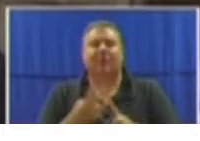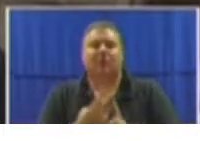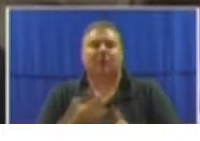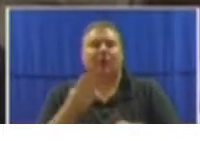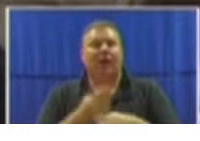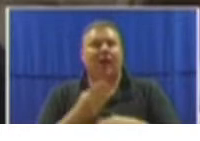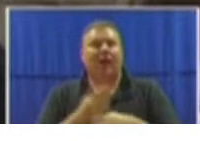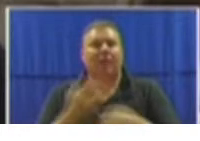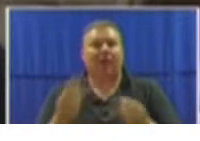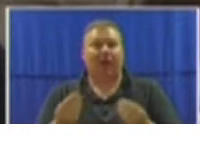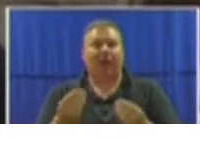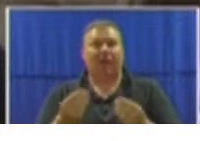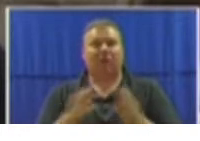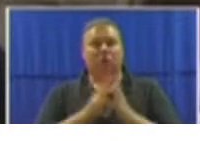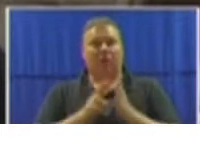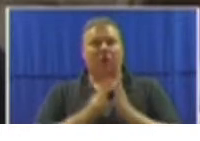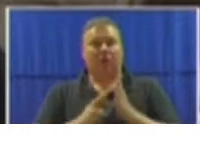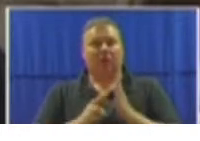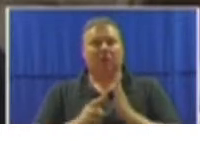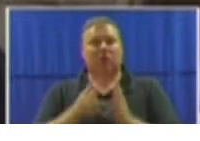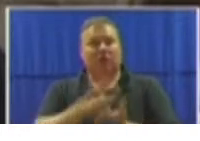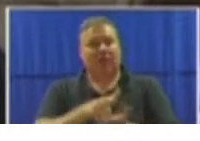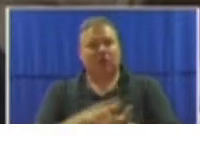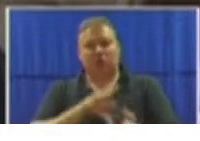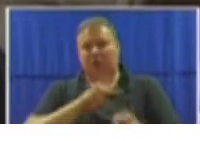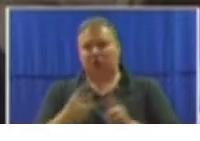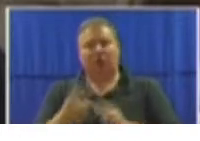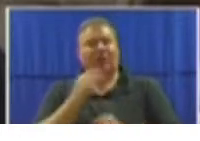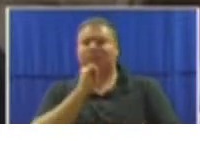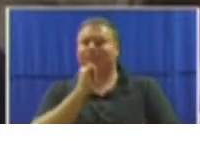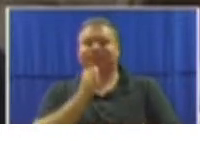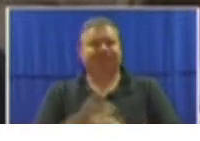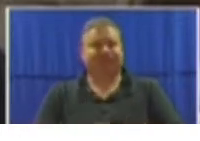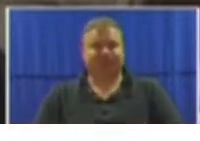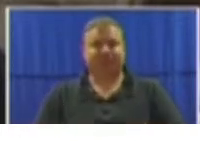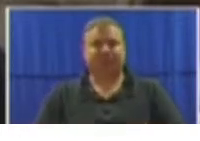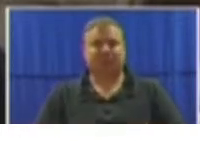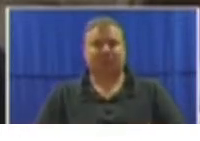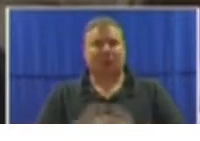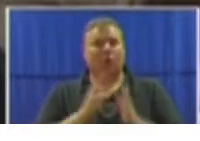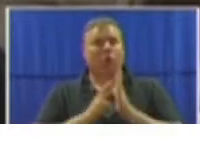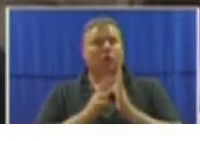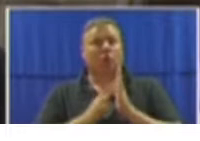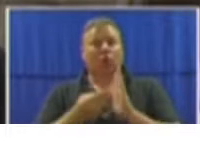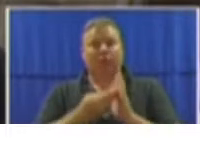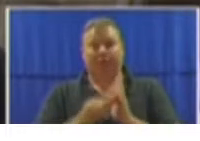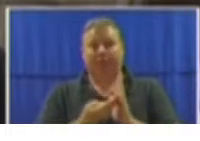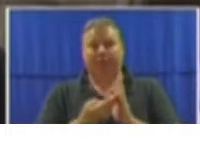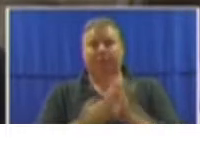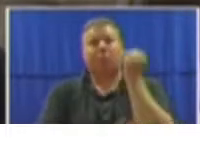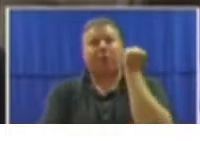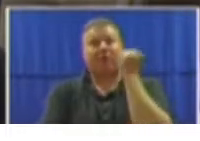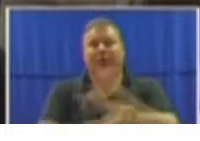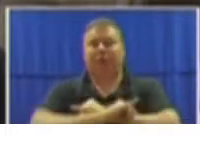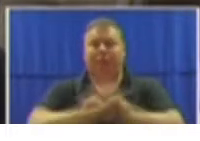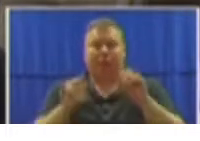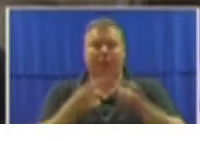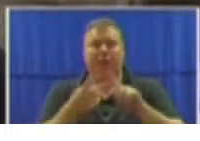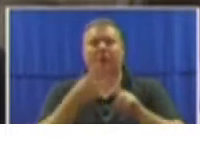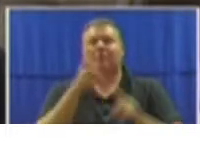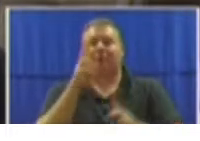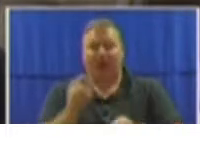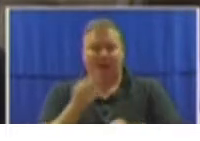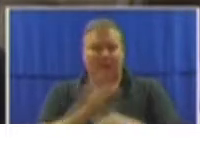and the regulatory legislation. And the result is that our extreme poverty, unemployment,